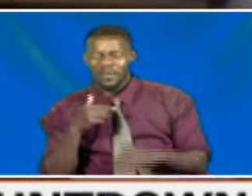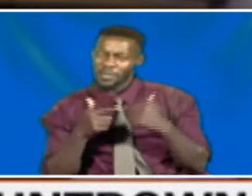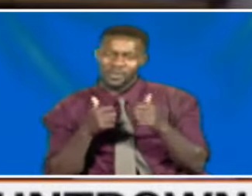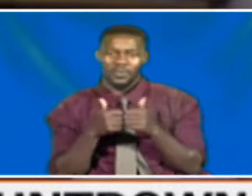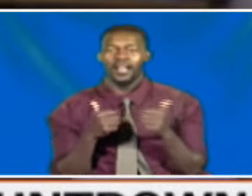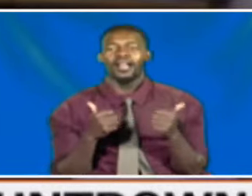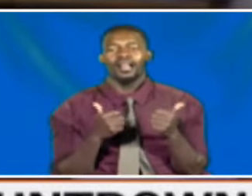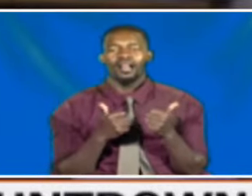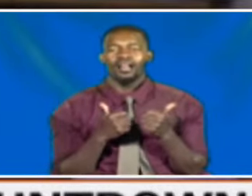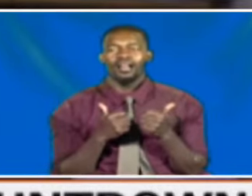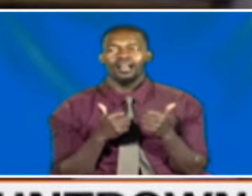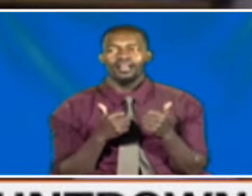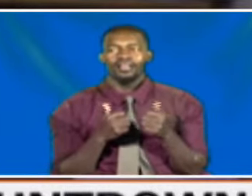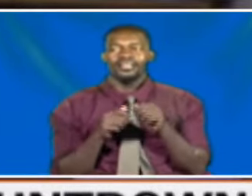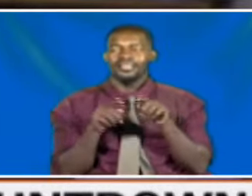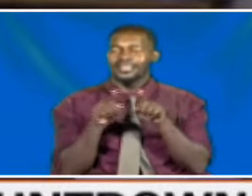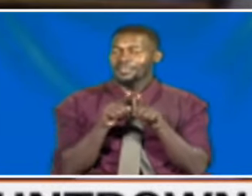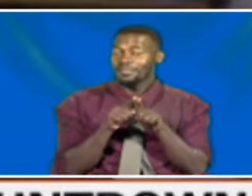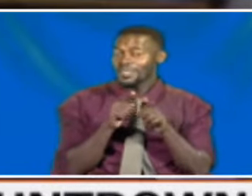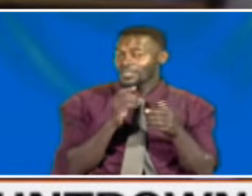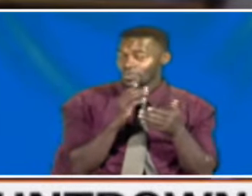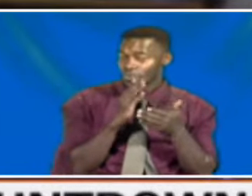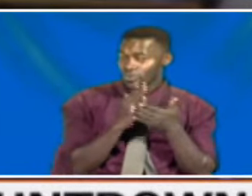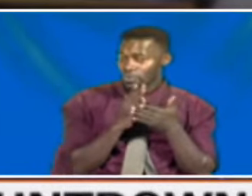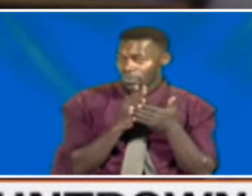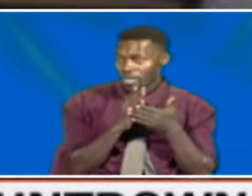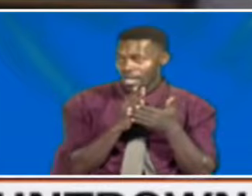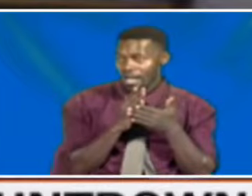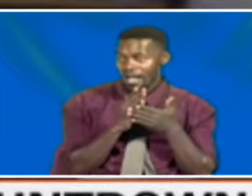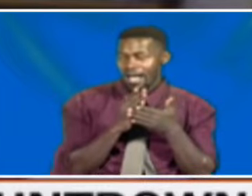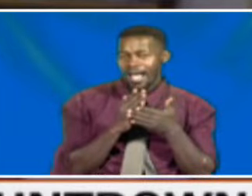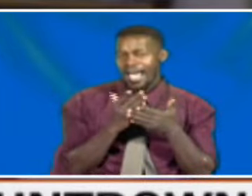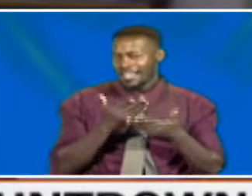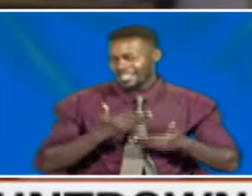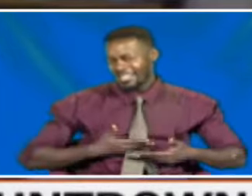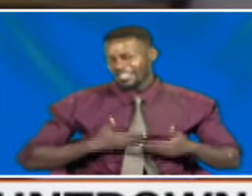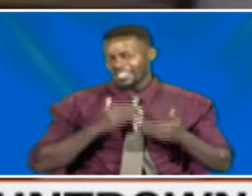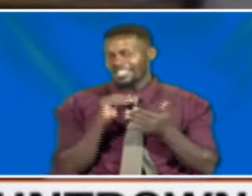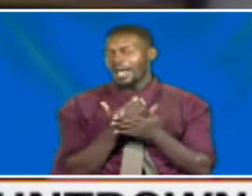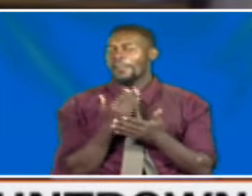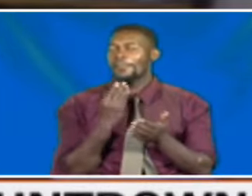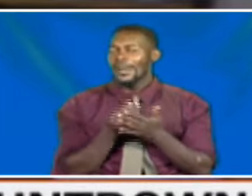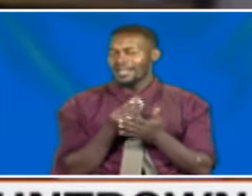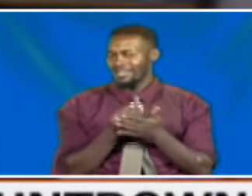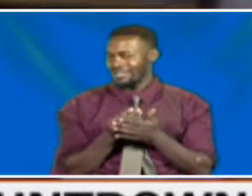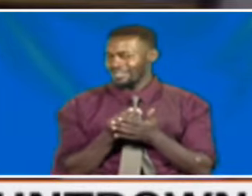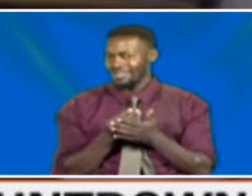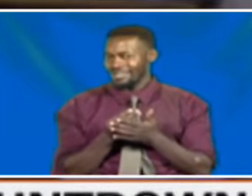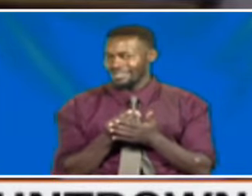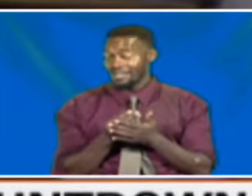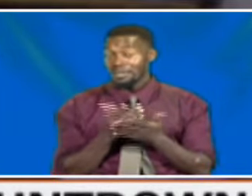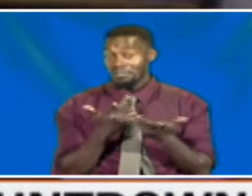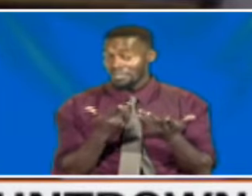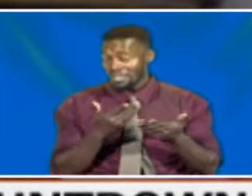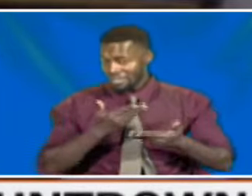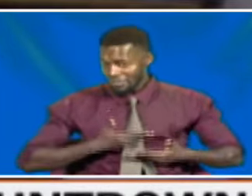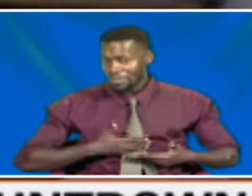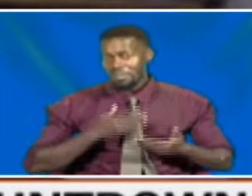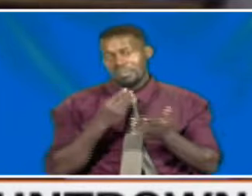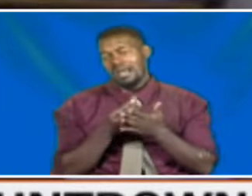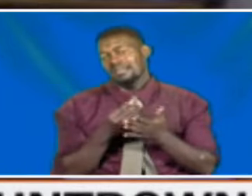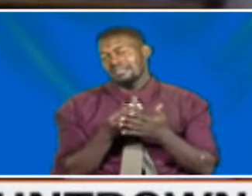sana. Na niliweza kupata pesa fulani. Kuna pesa ambazo tulipatiwa kama